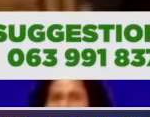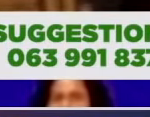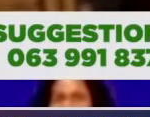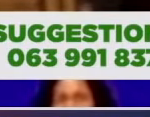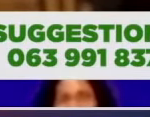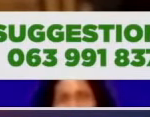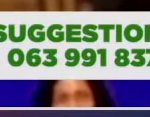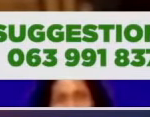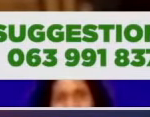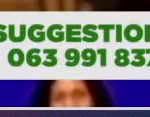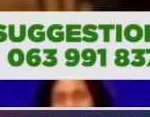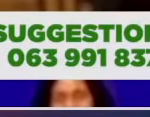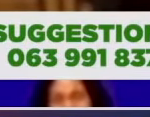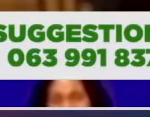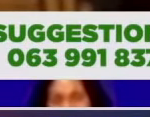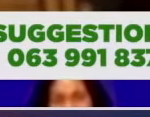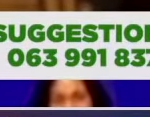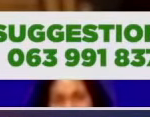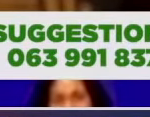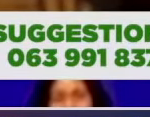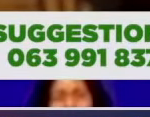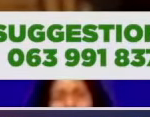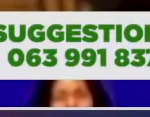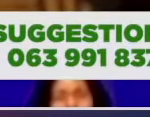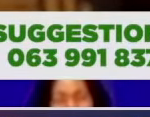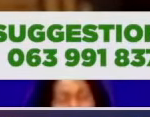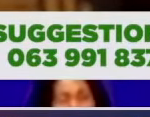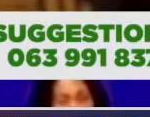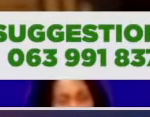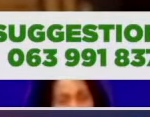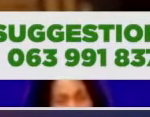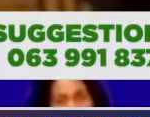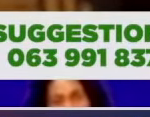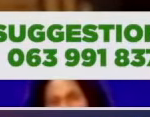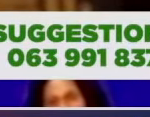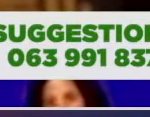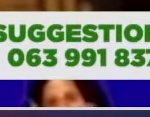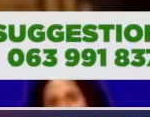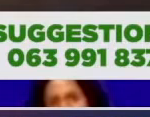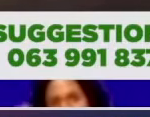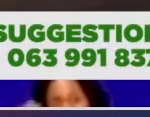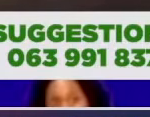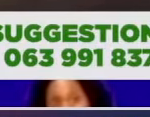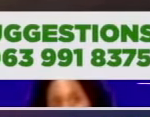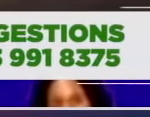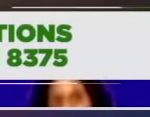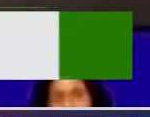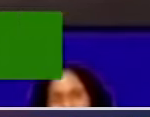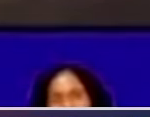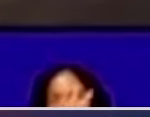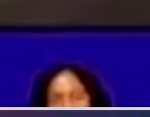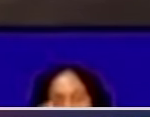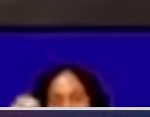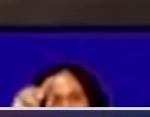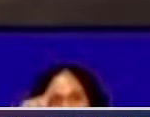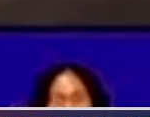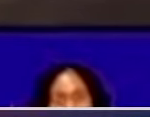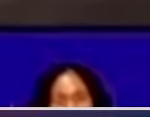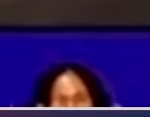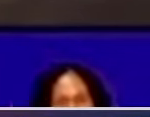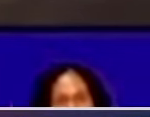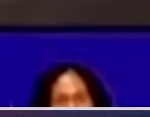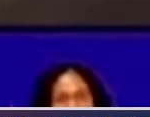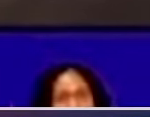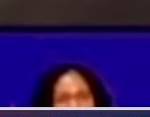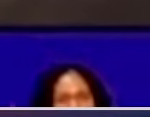people's lives and property during the riots of last year? Over 300 people lost their lives. You should